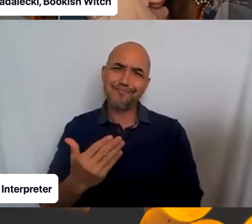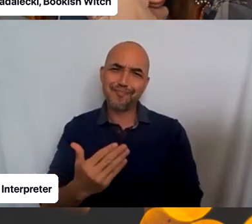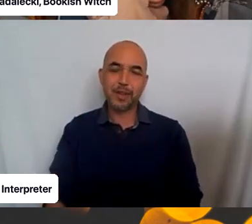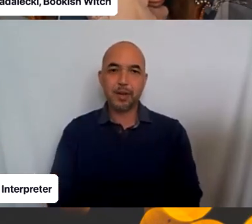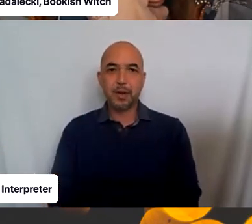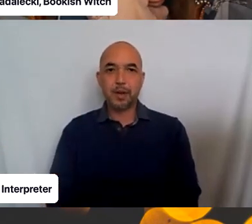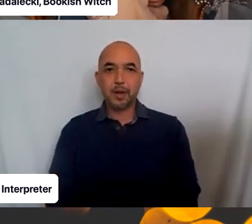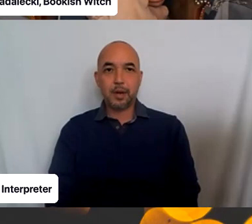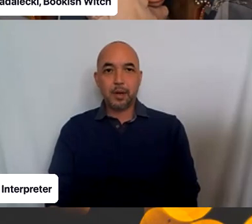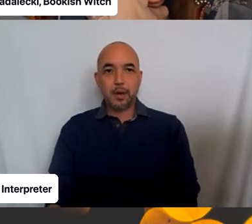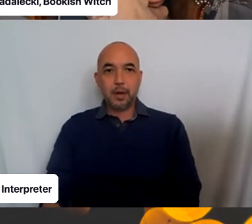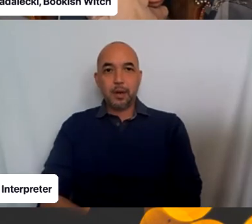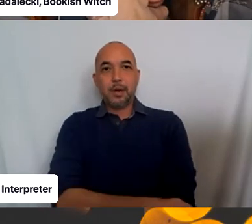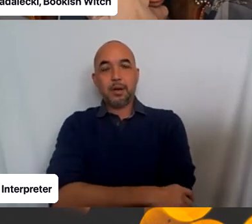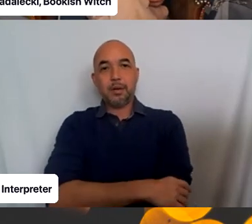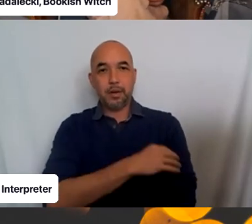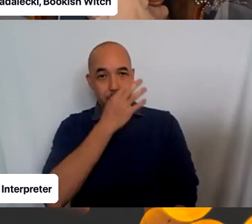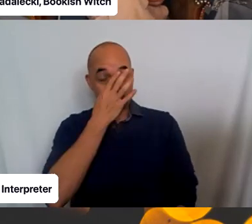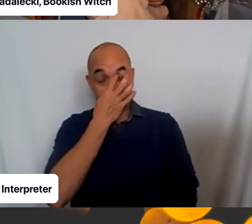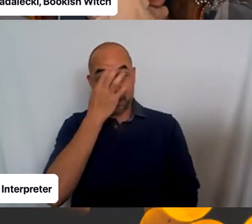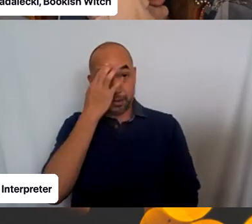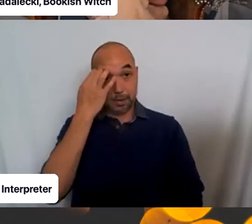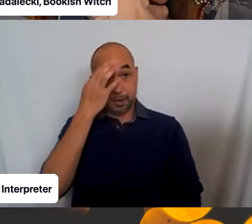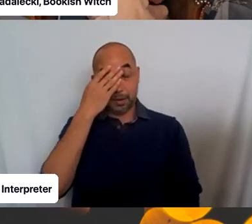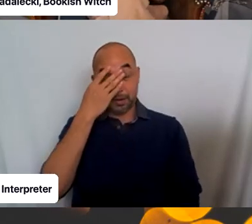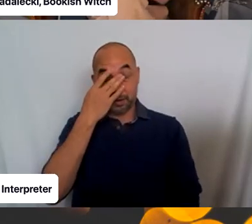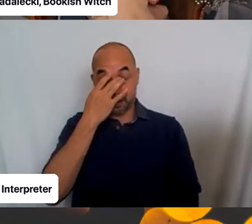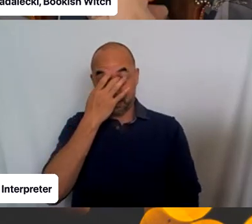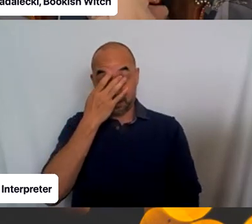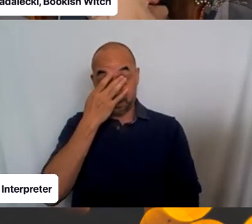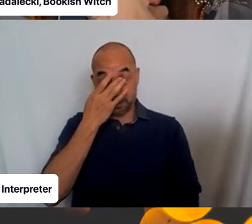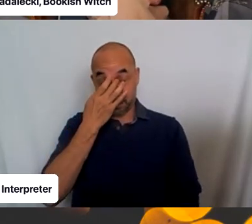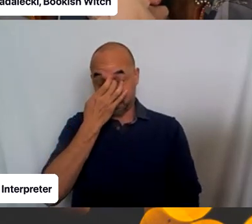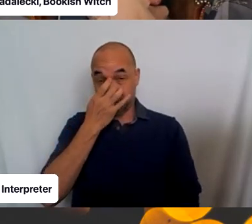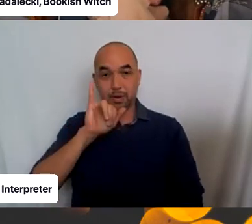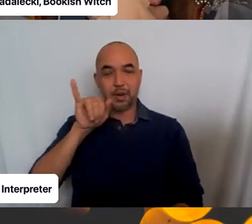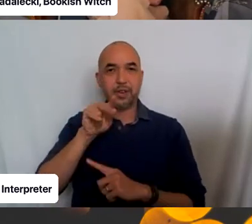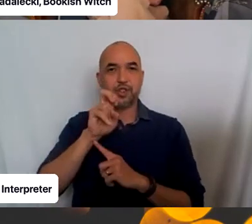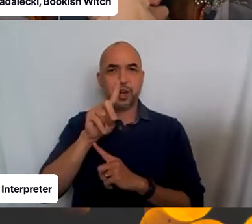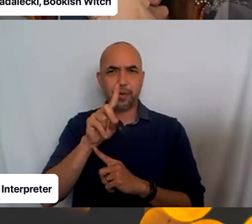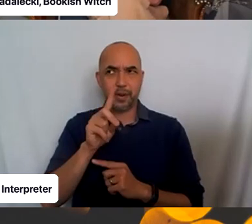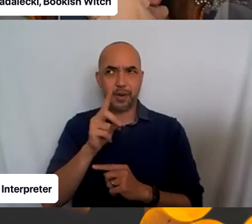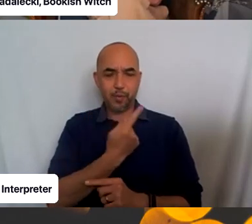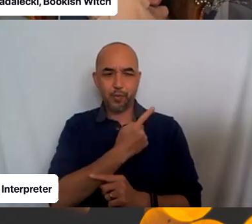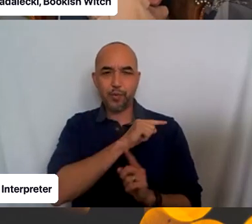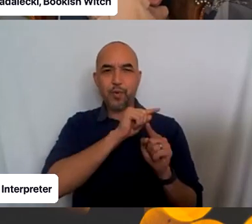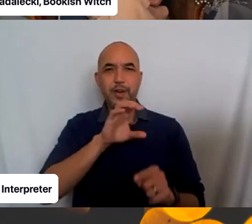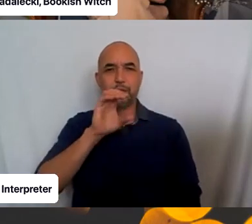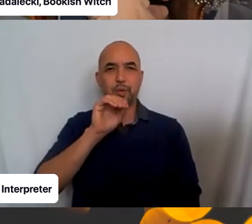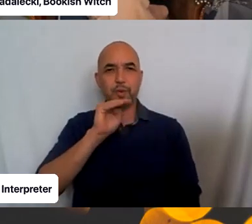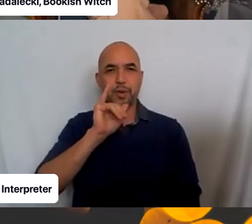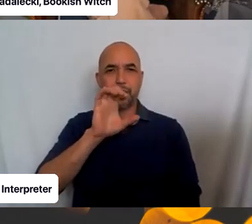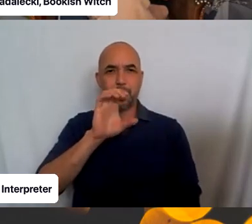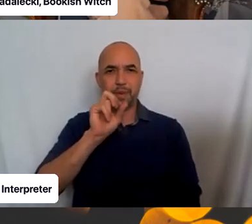We brought some copies, Jared and I brought some. We were in a convention, like a Comic-Con convention in, where were we?